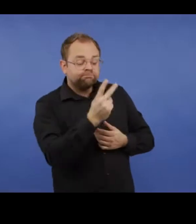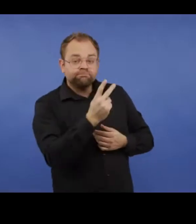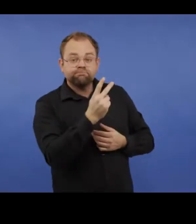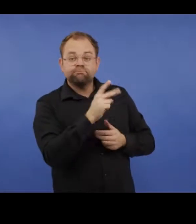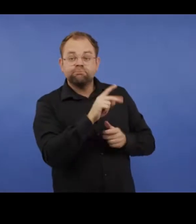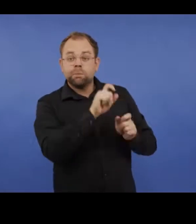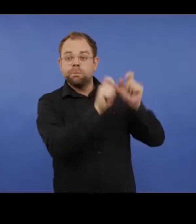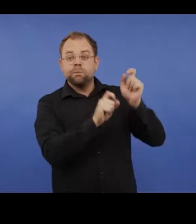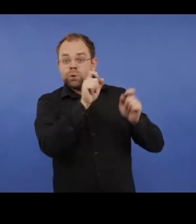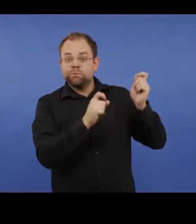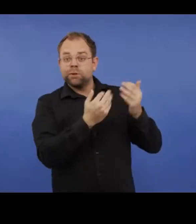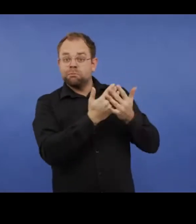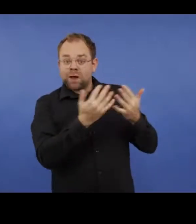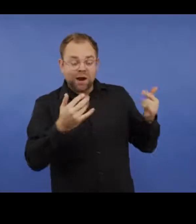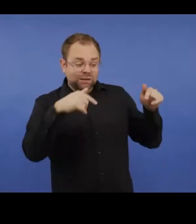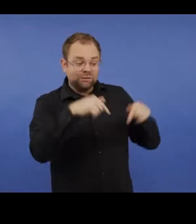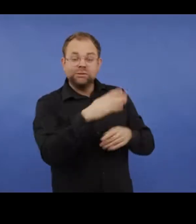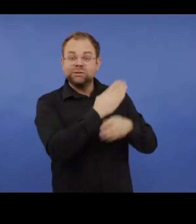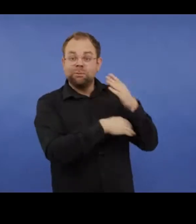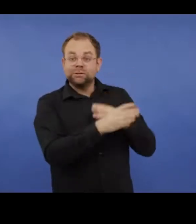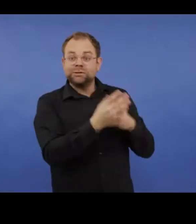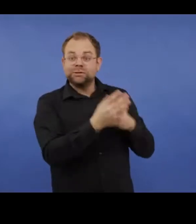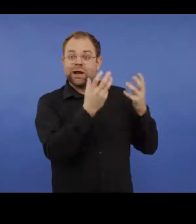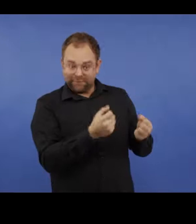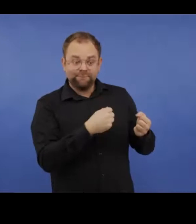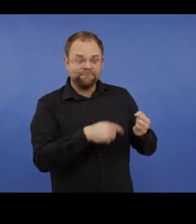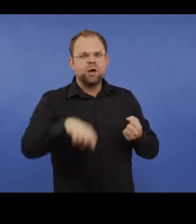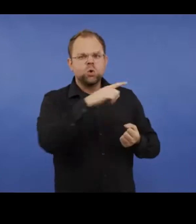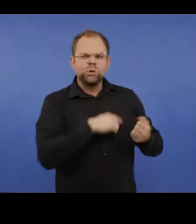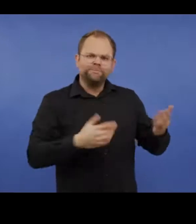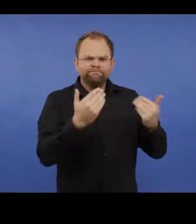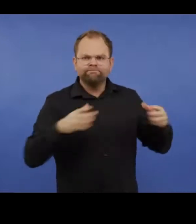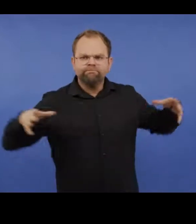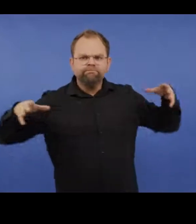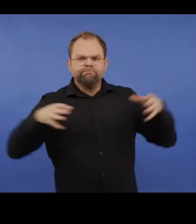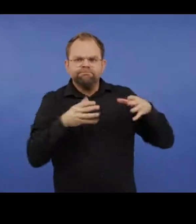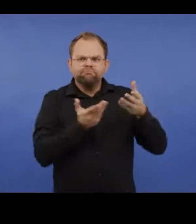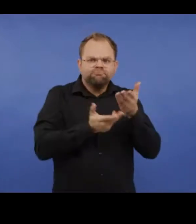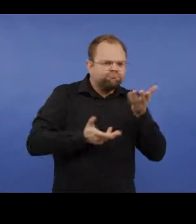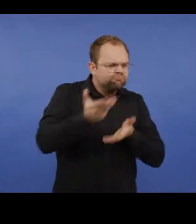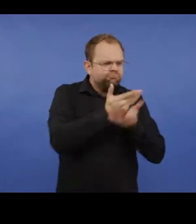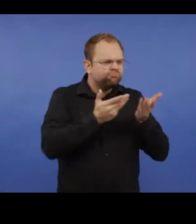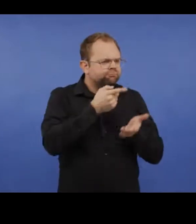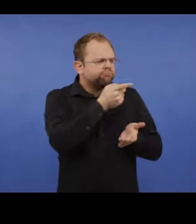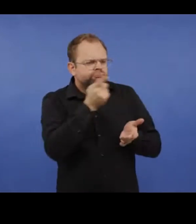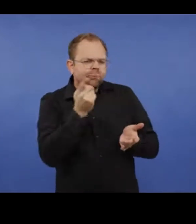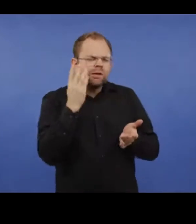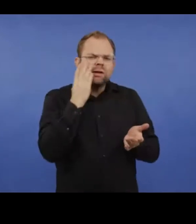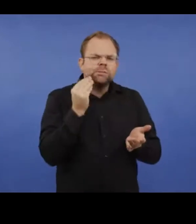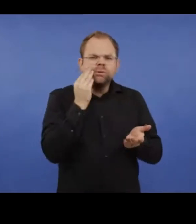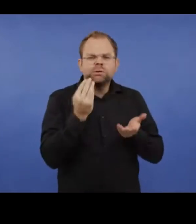the blockade that has been going for 14 years. the only chance